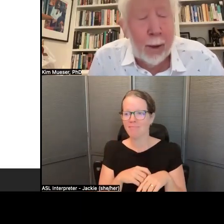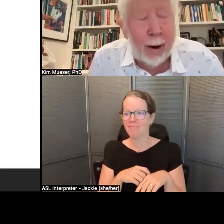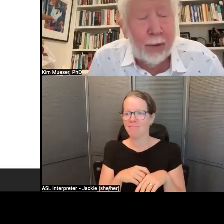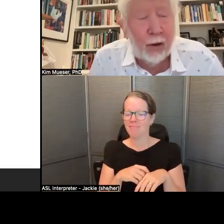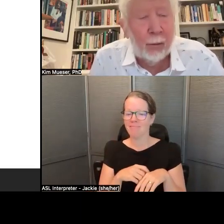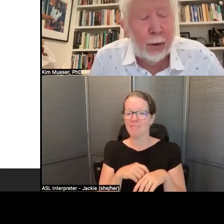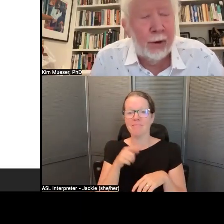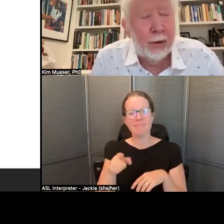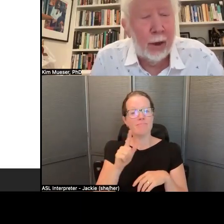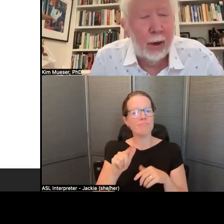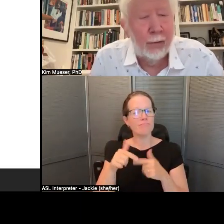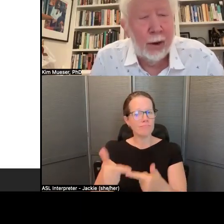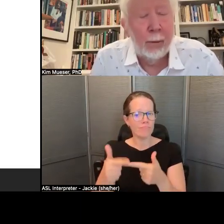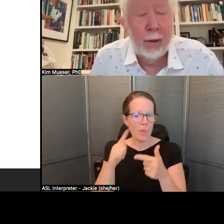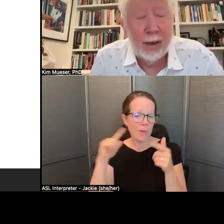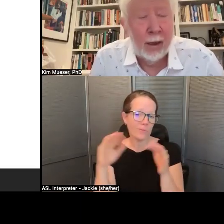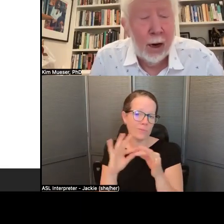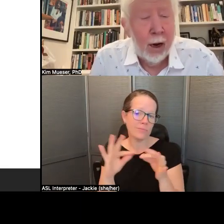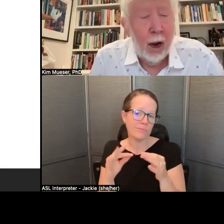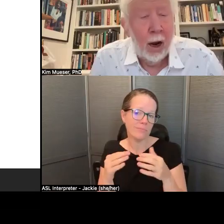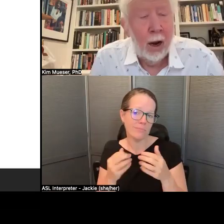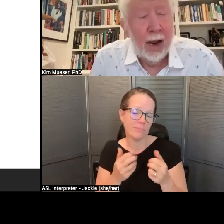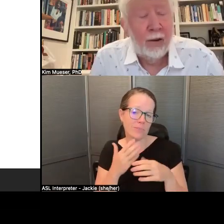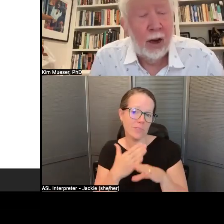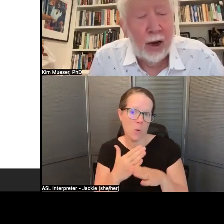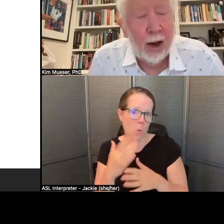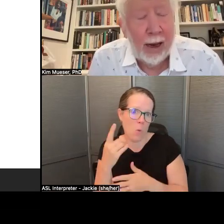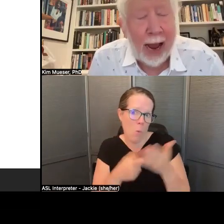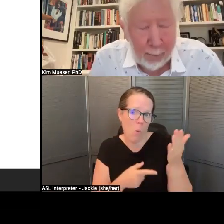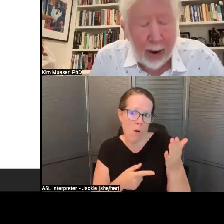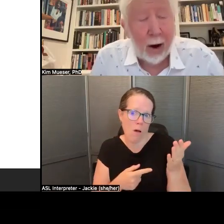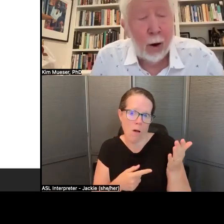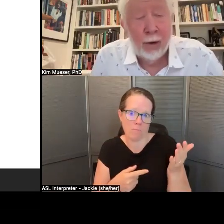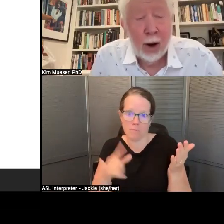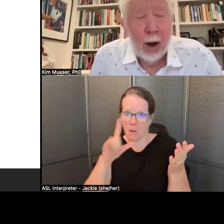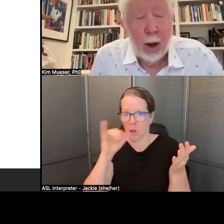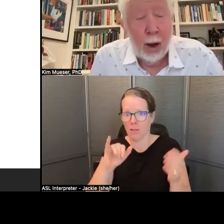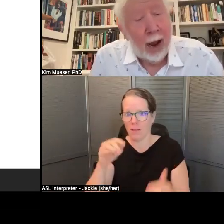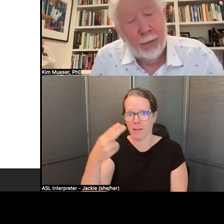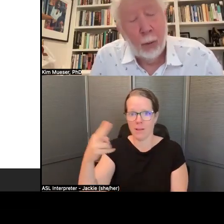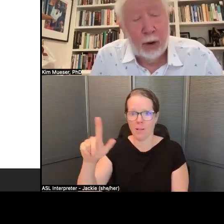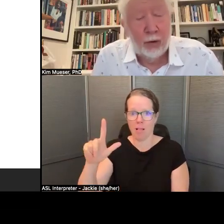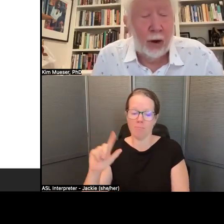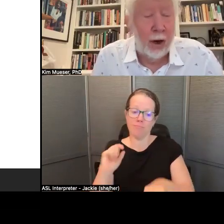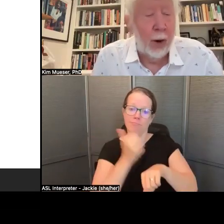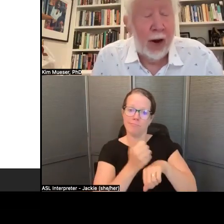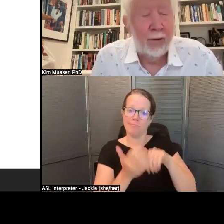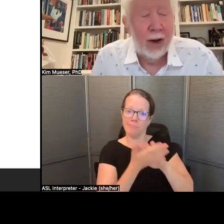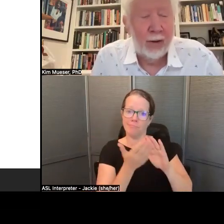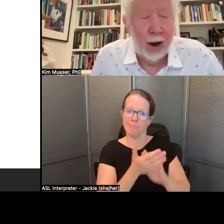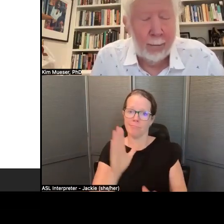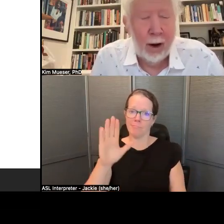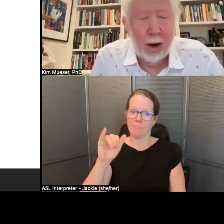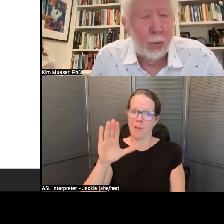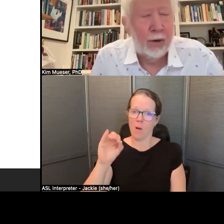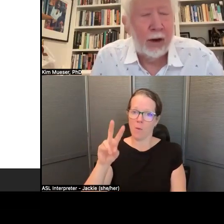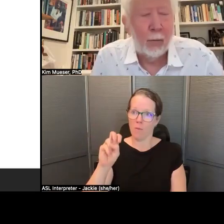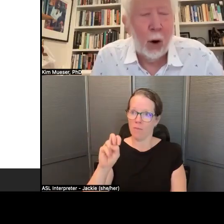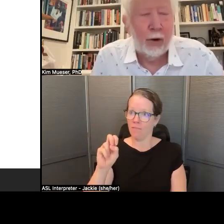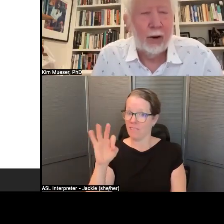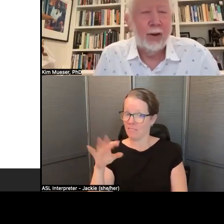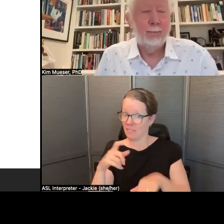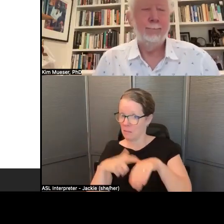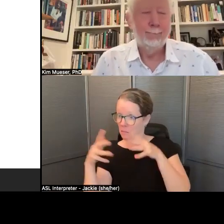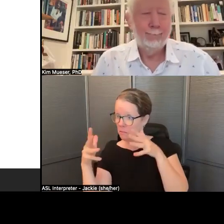little bit about the experience of implementing HHL at Baycove, after which, if we have any time, we'll take